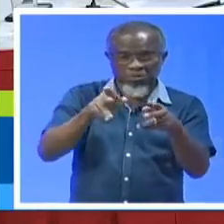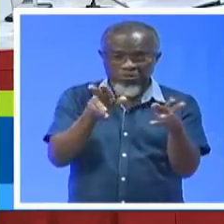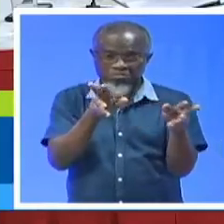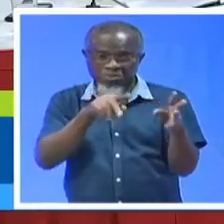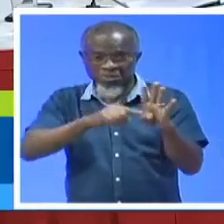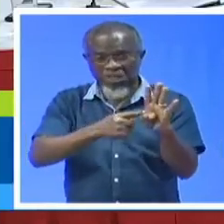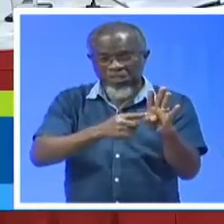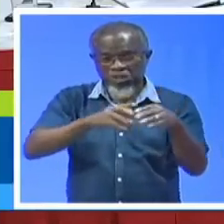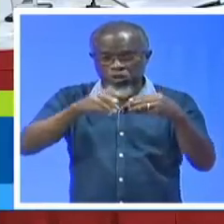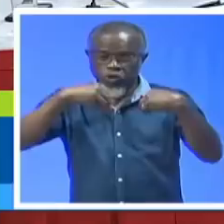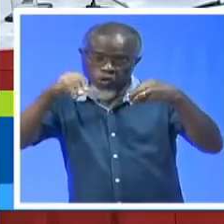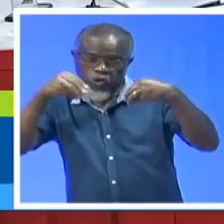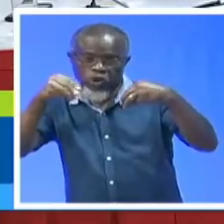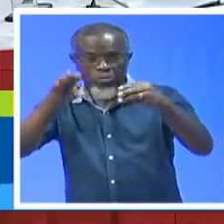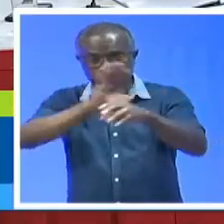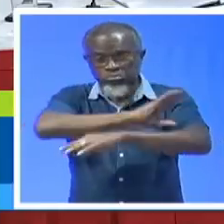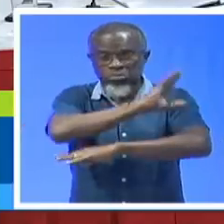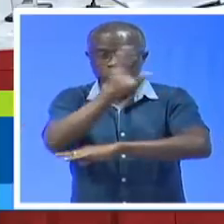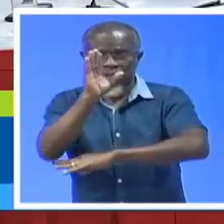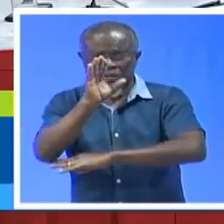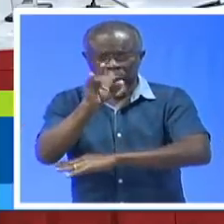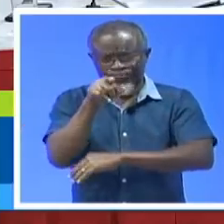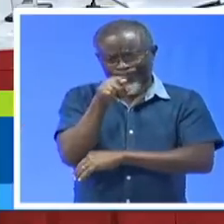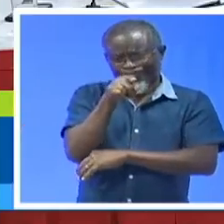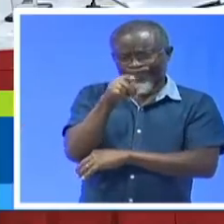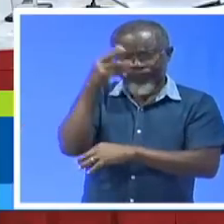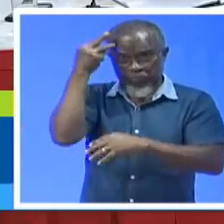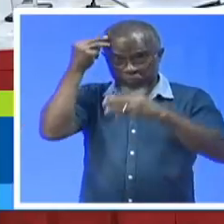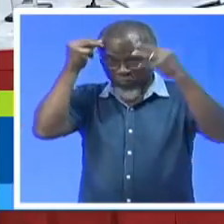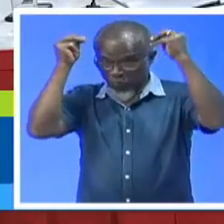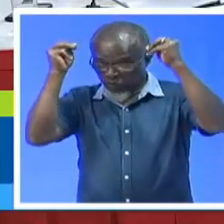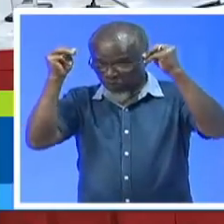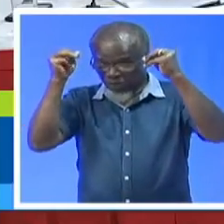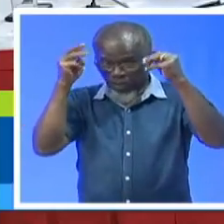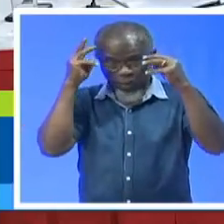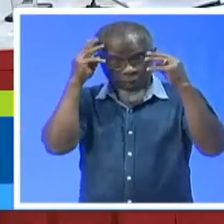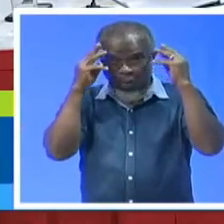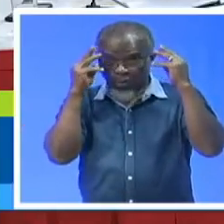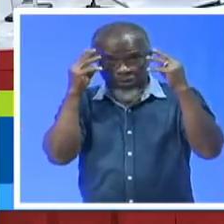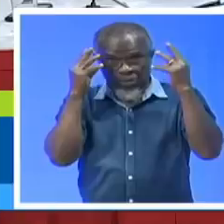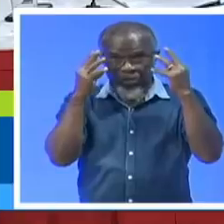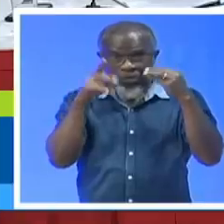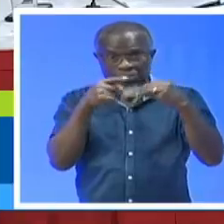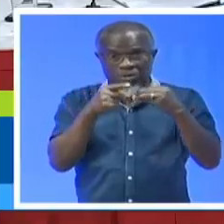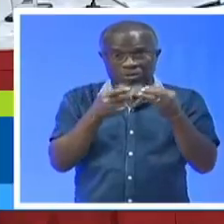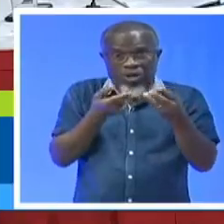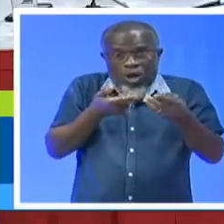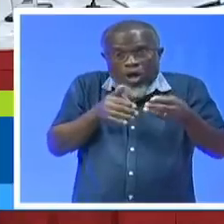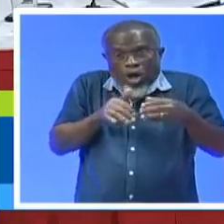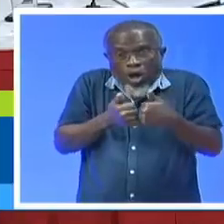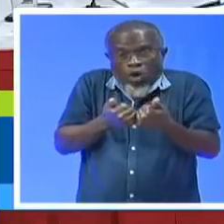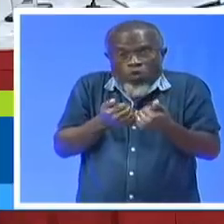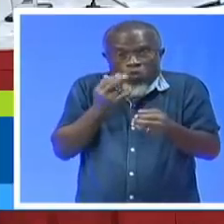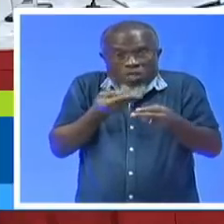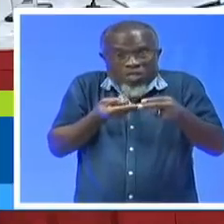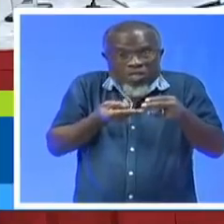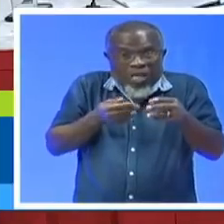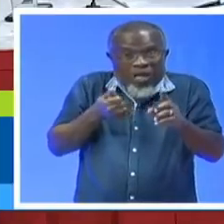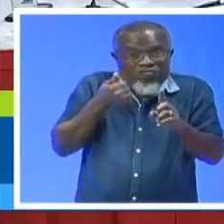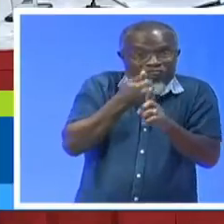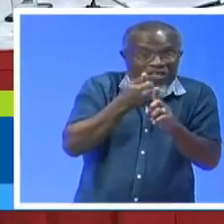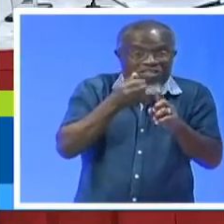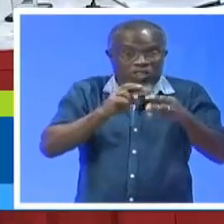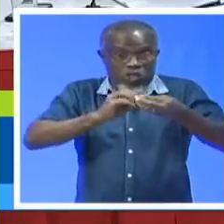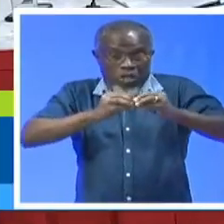gifts, is the ministry worried about the effect this could have on the numbers? And what